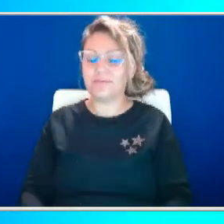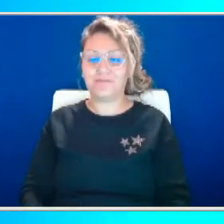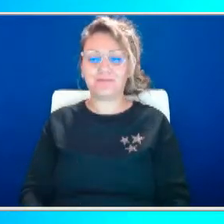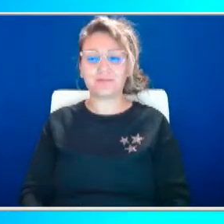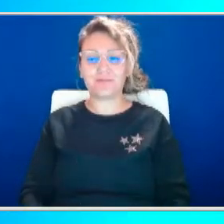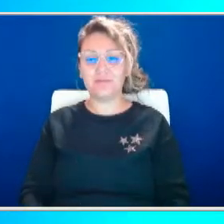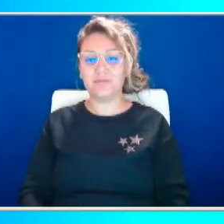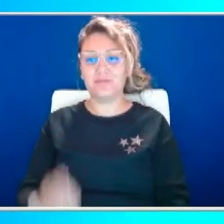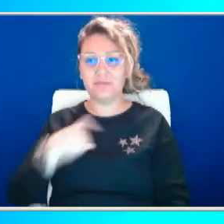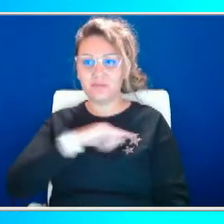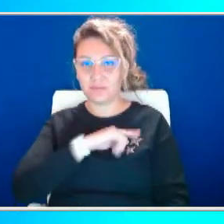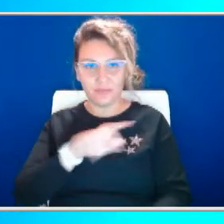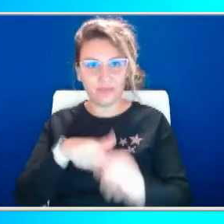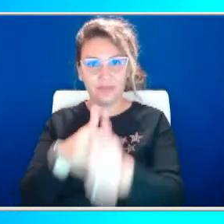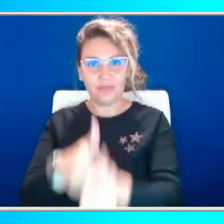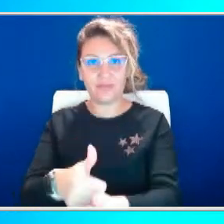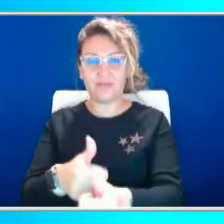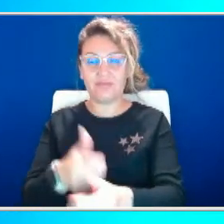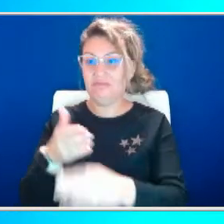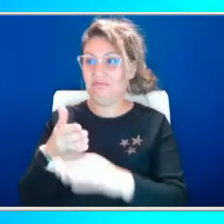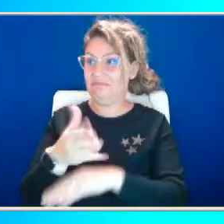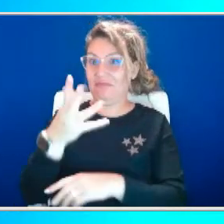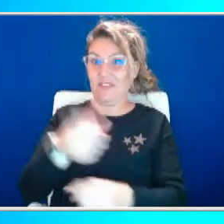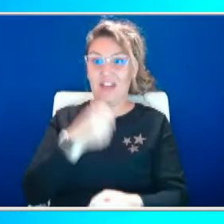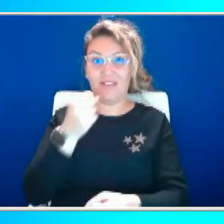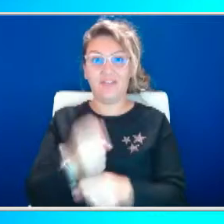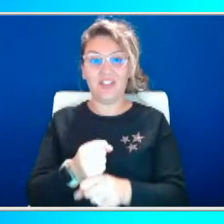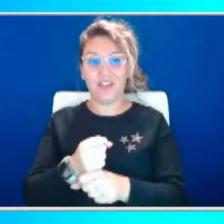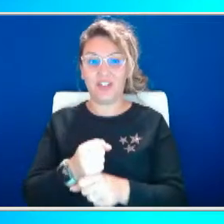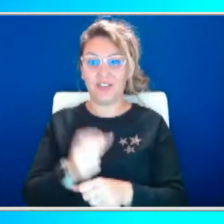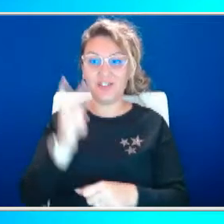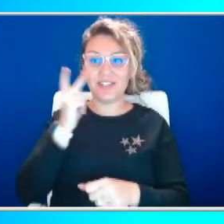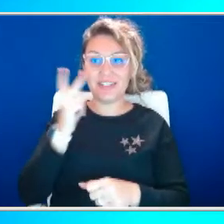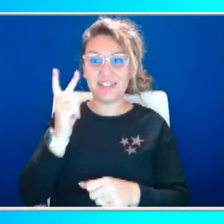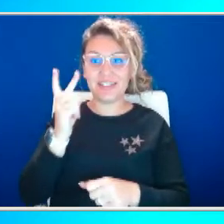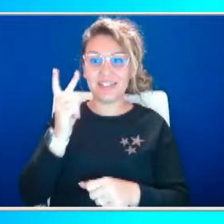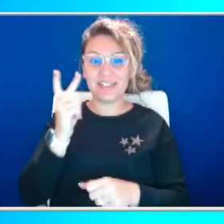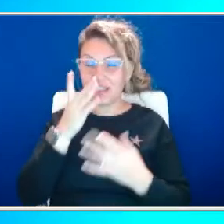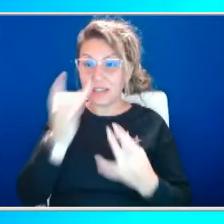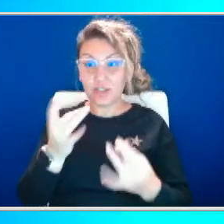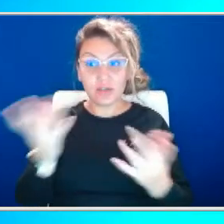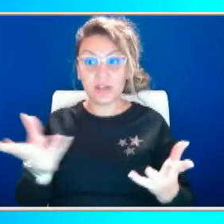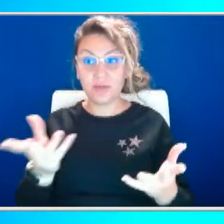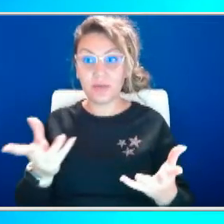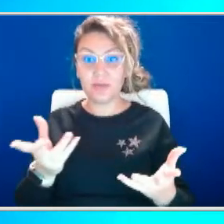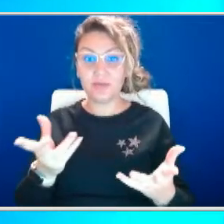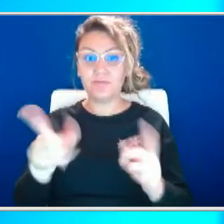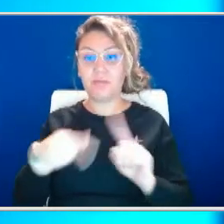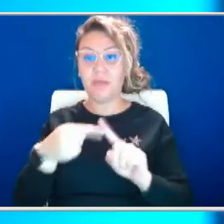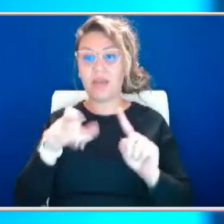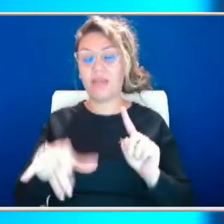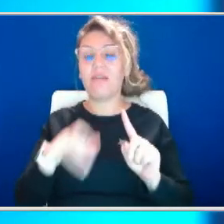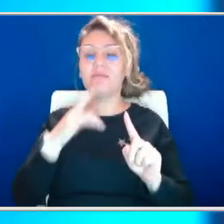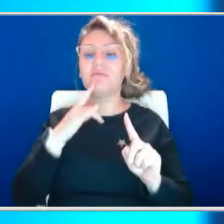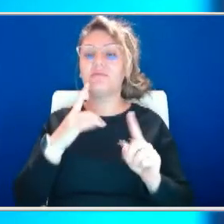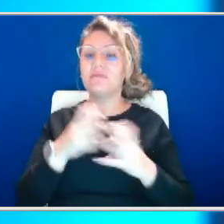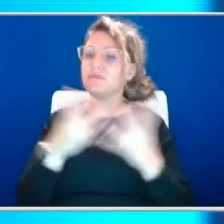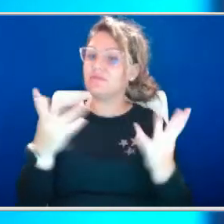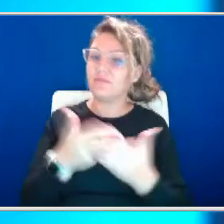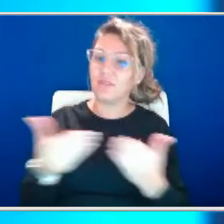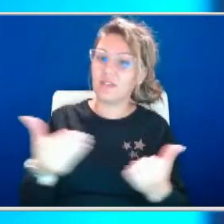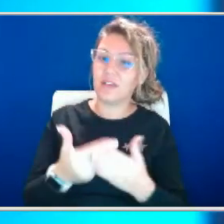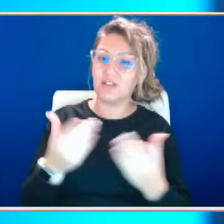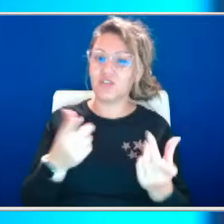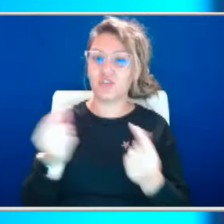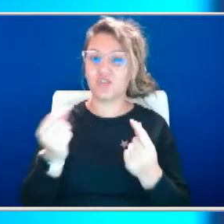track these patients now out to 5 years, and we see that the interesting thing about this, a lot of the things that we do when we treat patients with